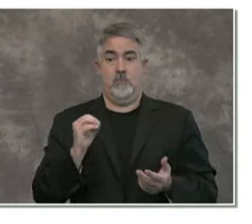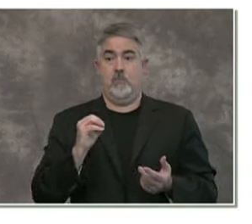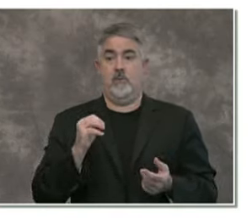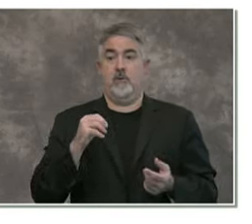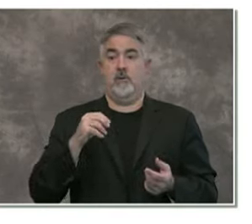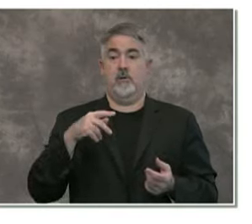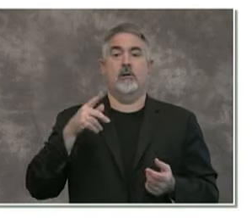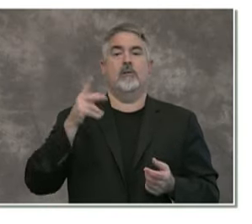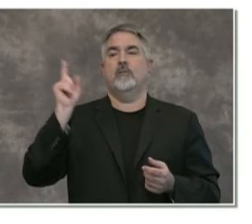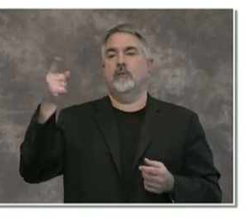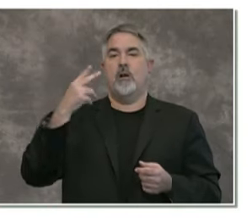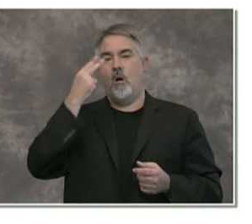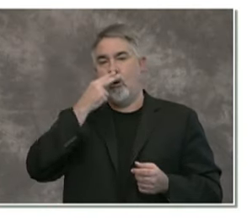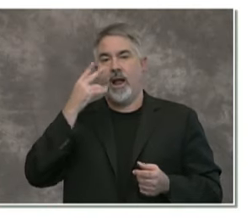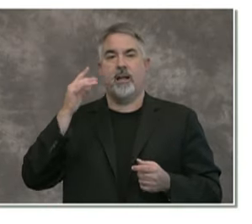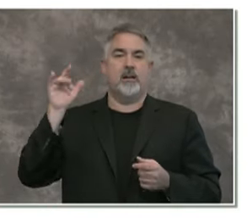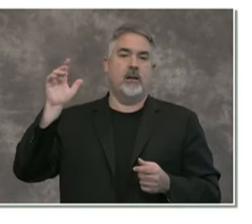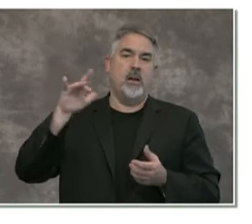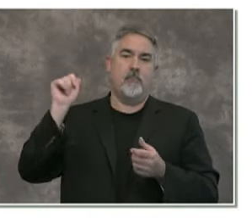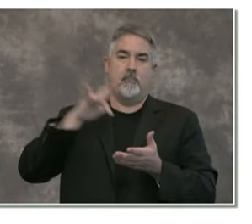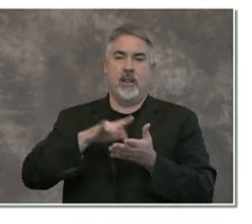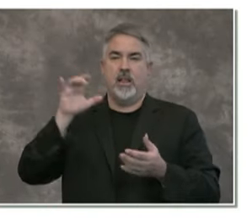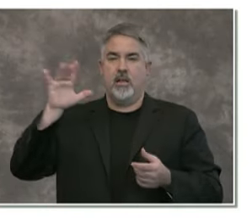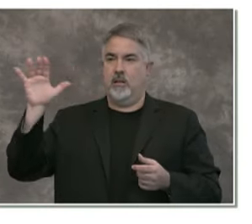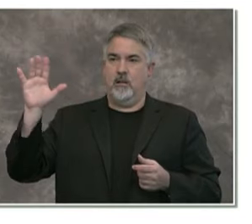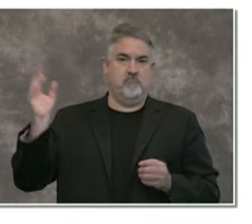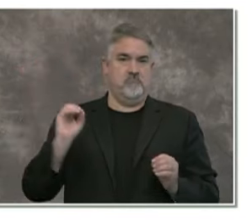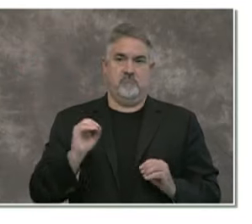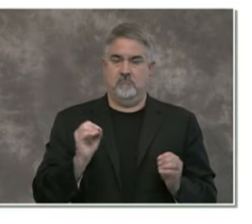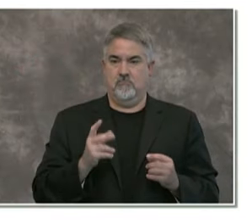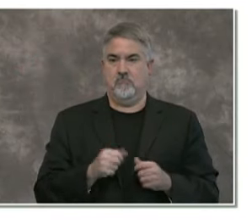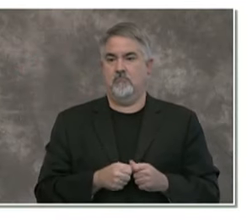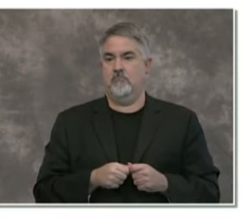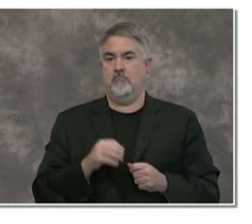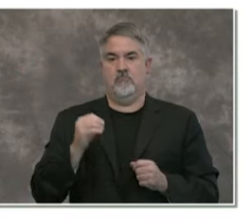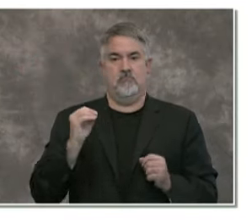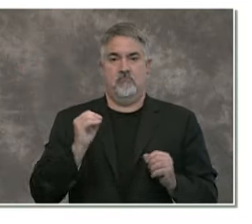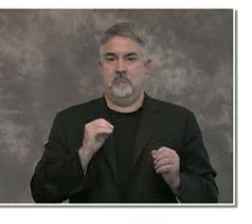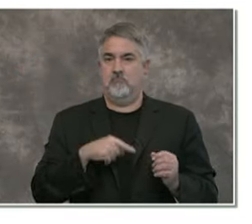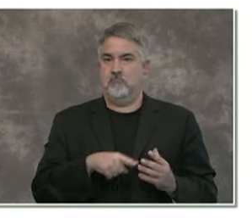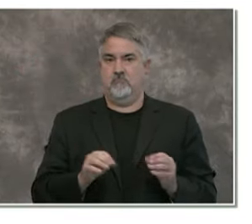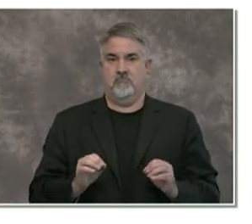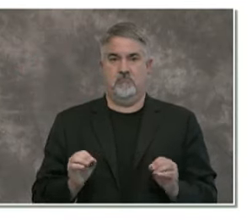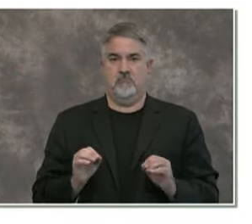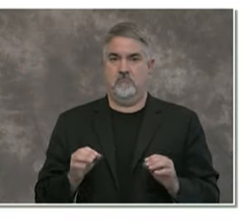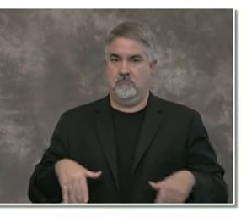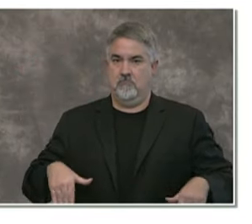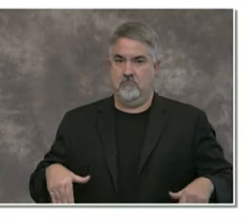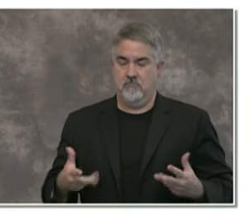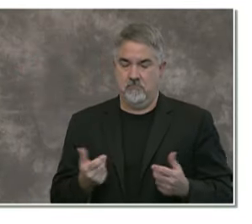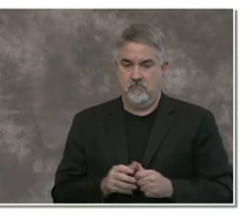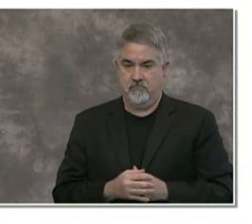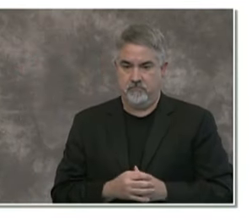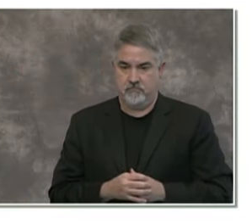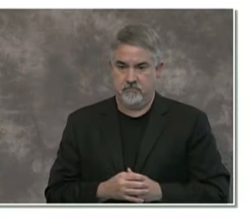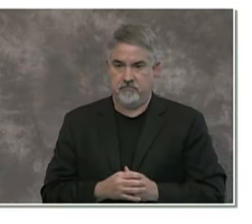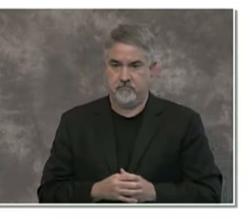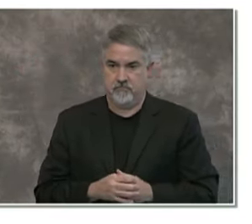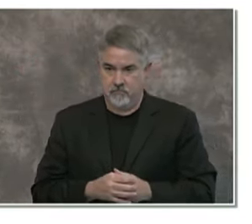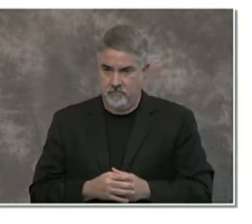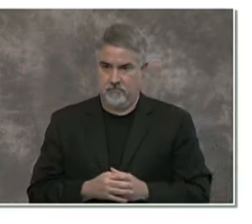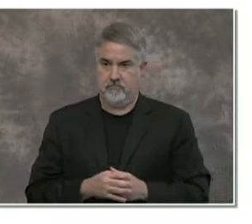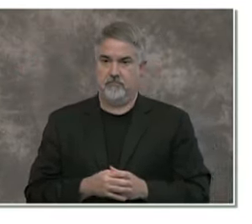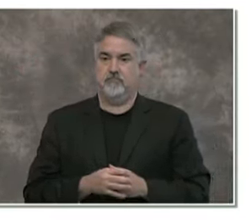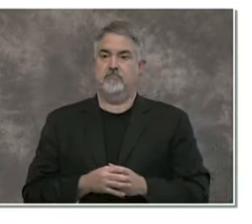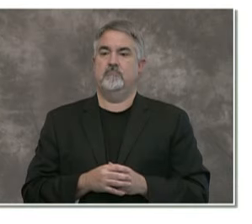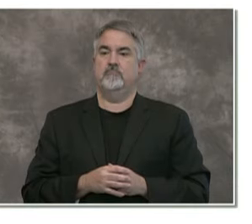American Indians, or multiple race designations. As I stated or alluded to,